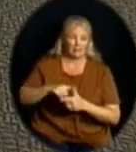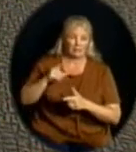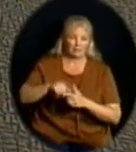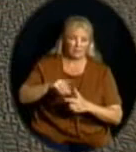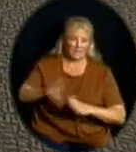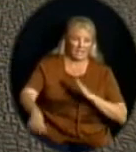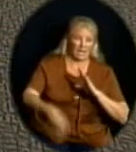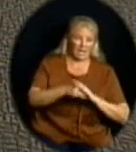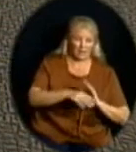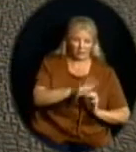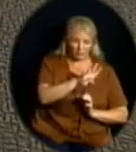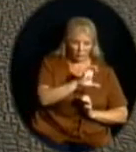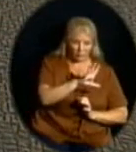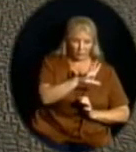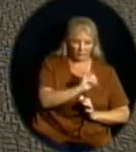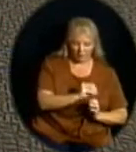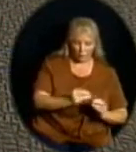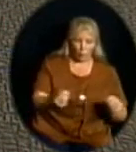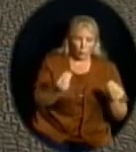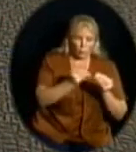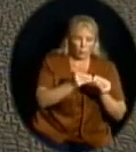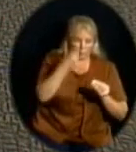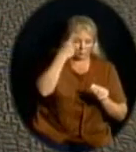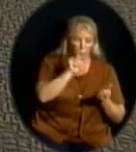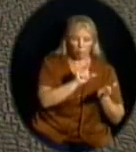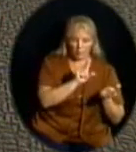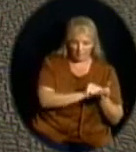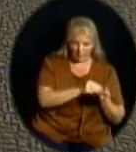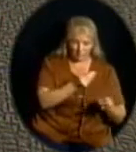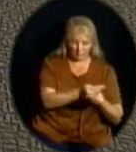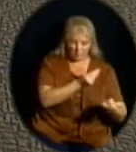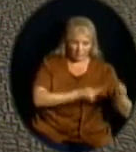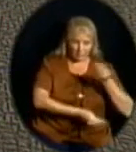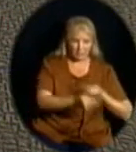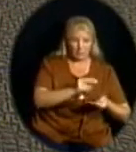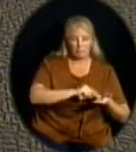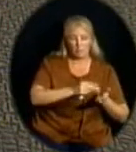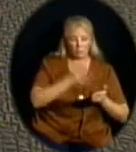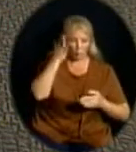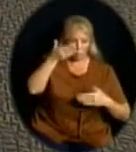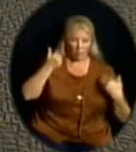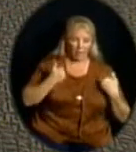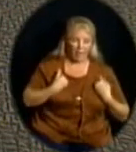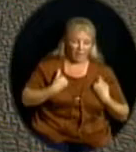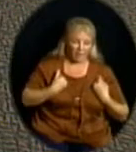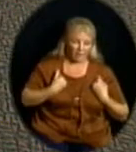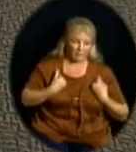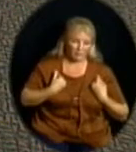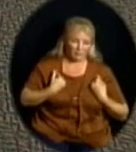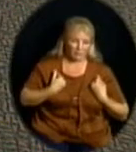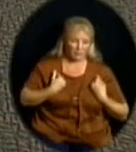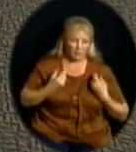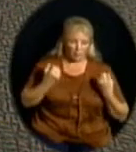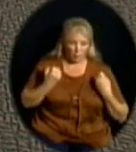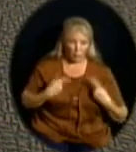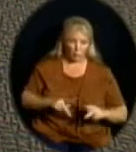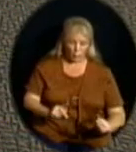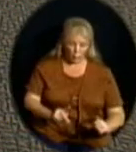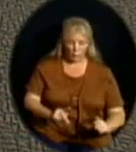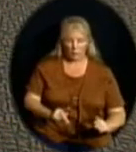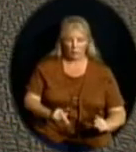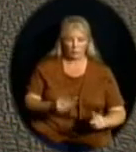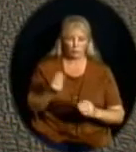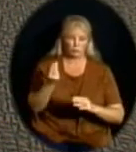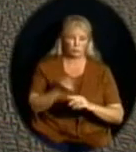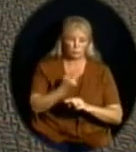will receive those students, and then we have the authority to use those additional dollars that will come from the state for the purpose of